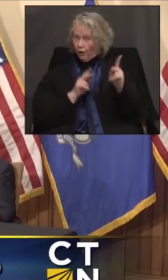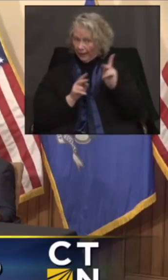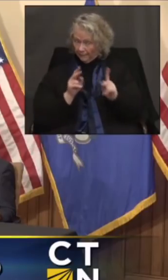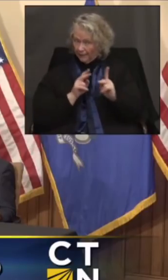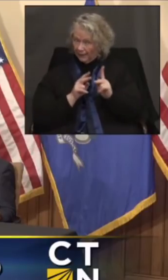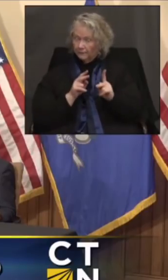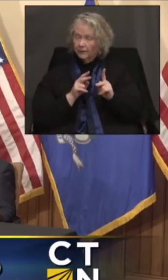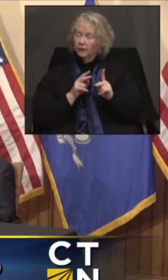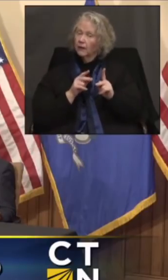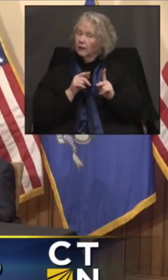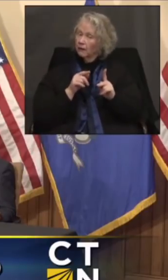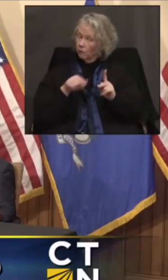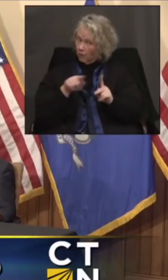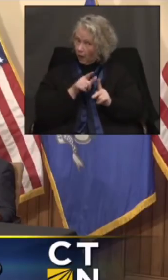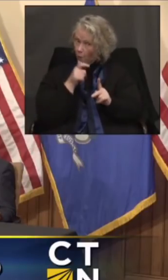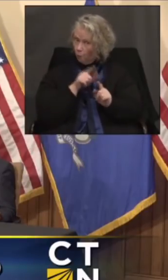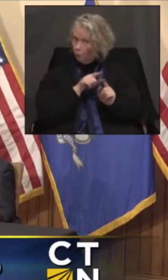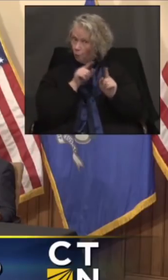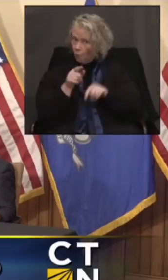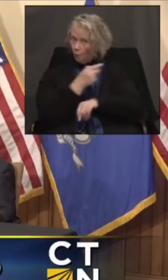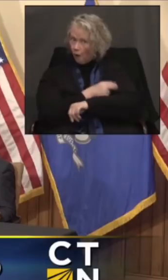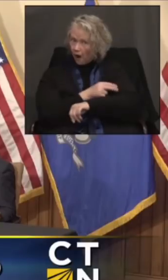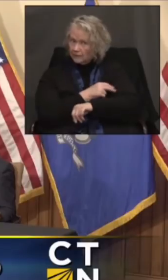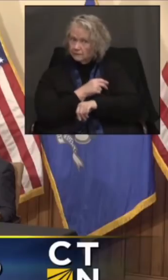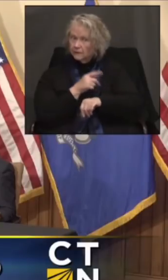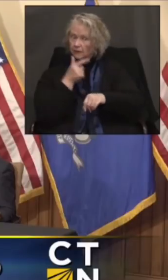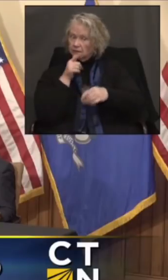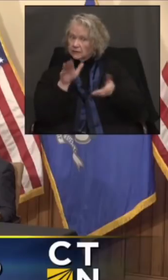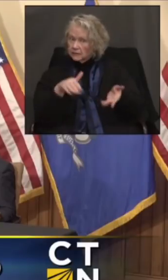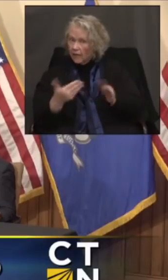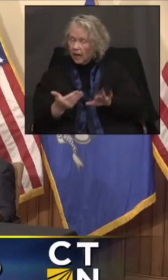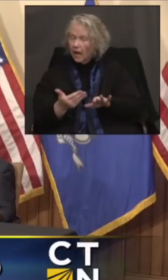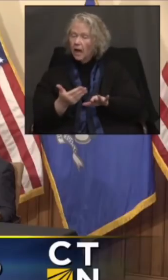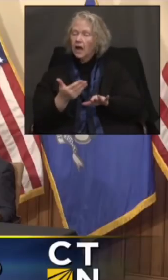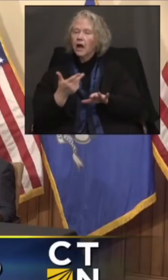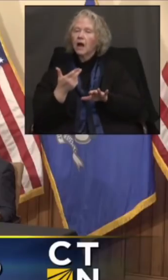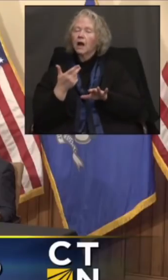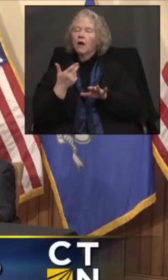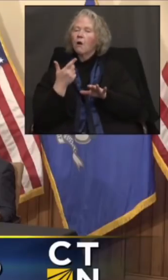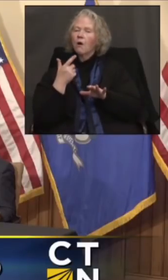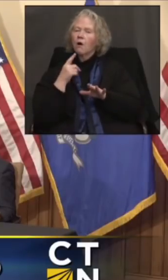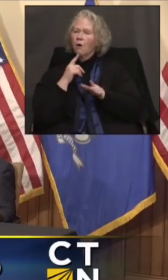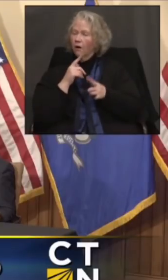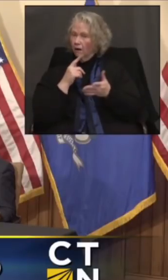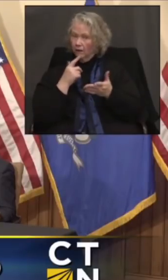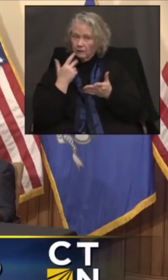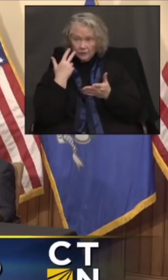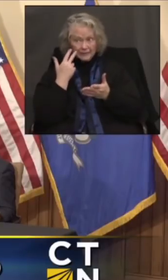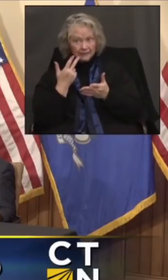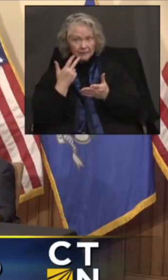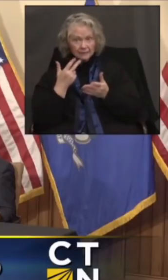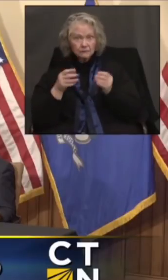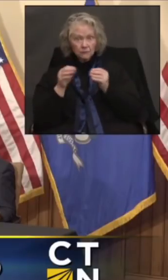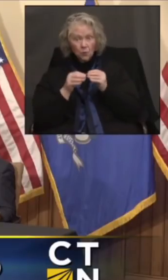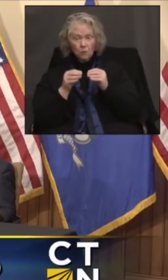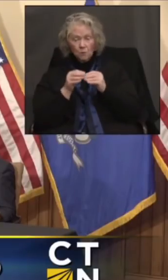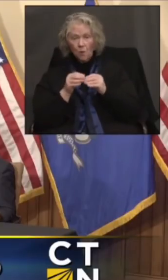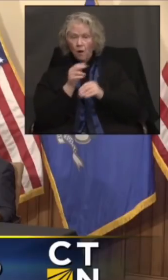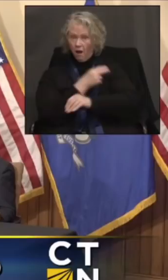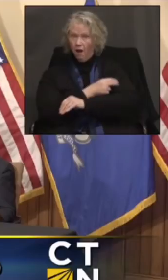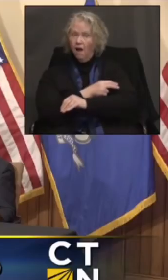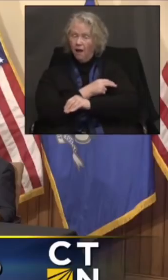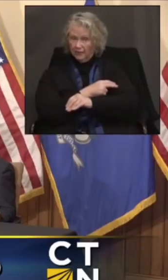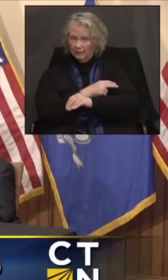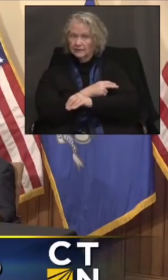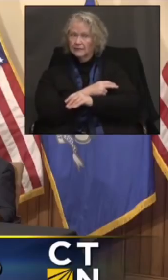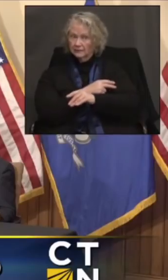with hospitalizations and deaths among that population? We're already seeing hospitalizations increase in Connecticut in the younger groups,